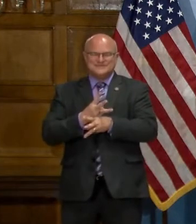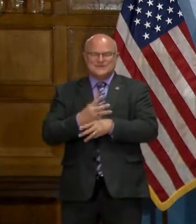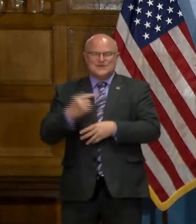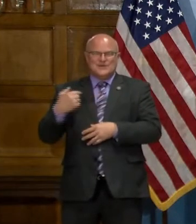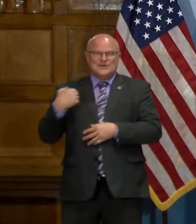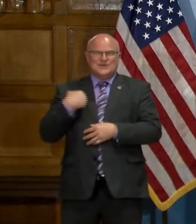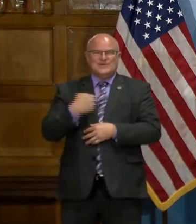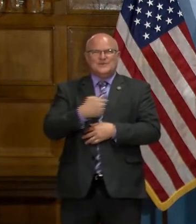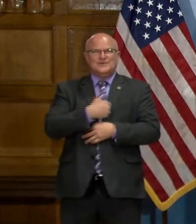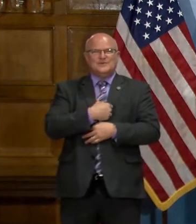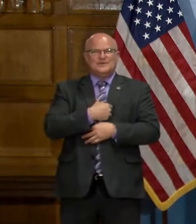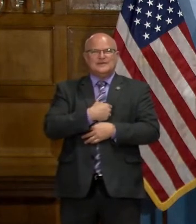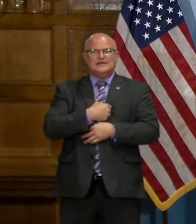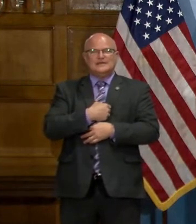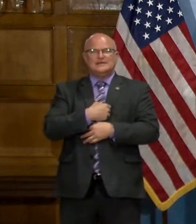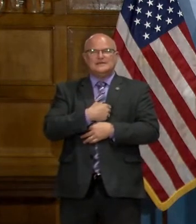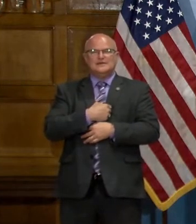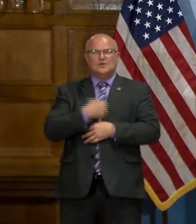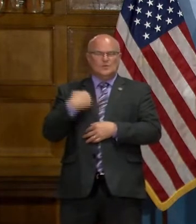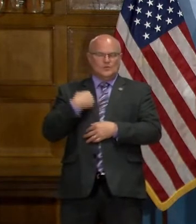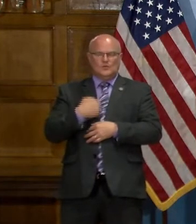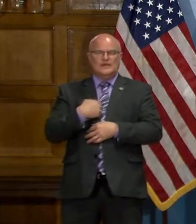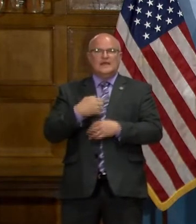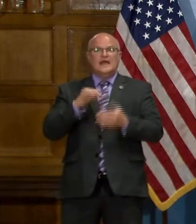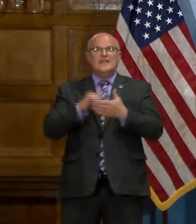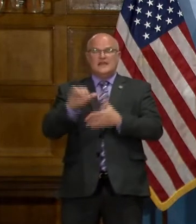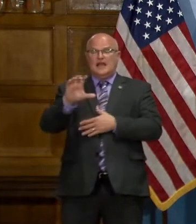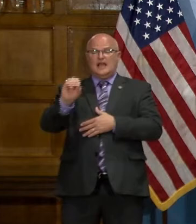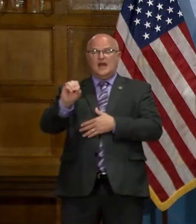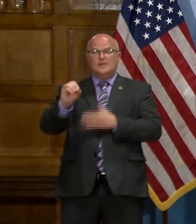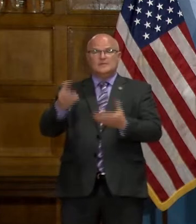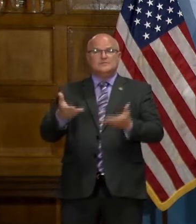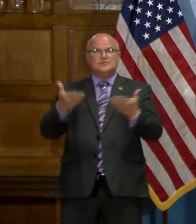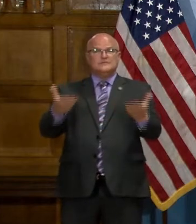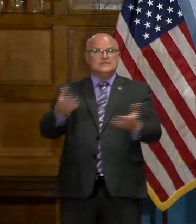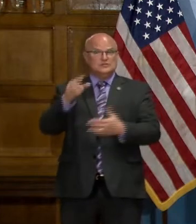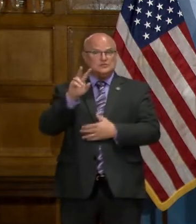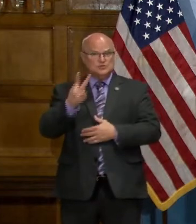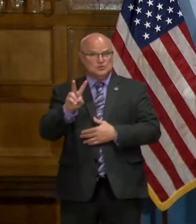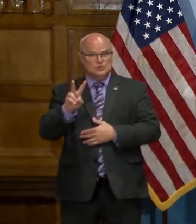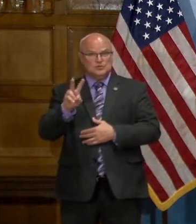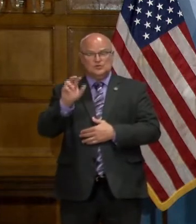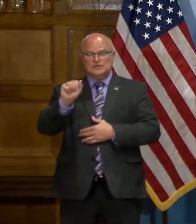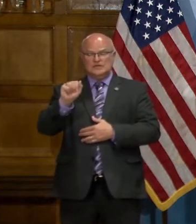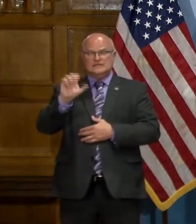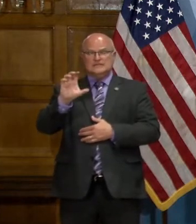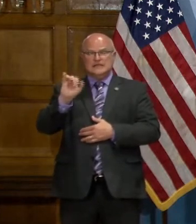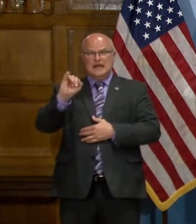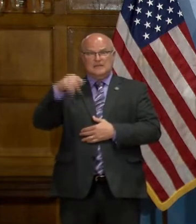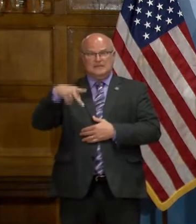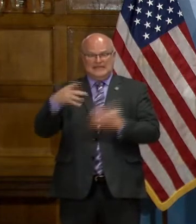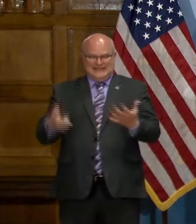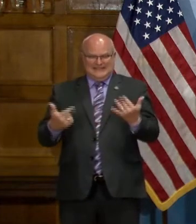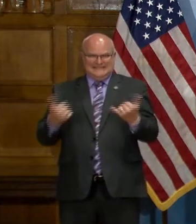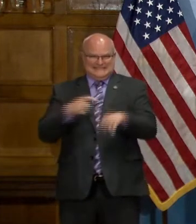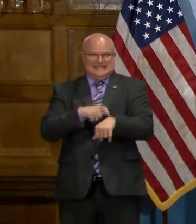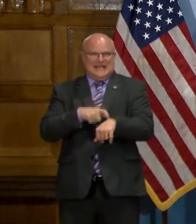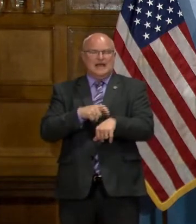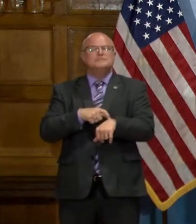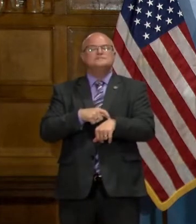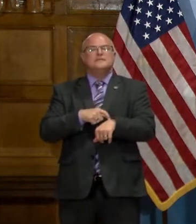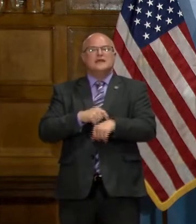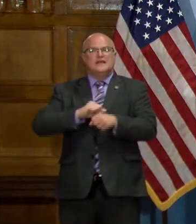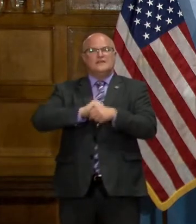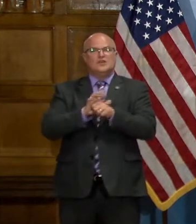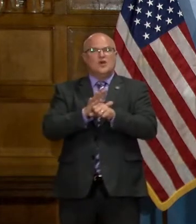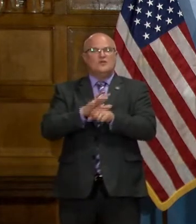are, we are not. I mean, the company is presenting to the ACIP at this time. The work group of the